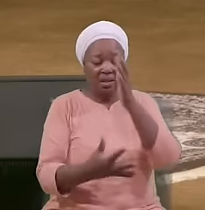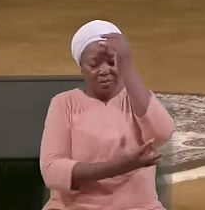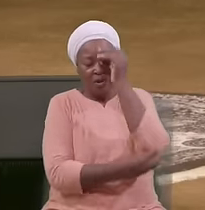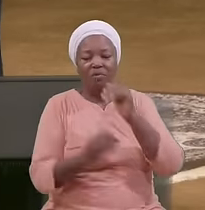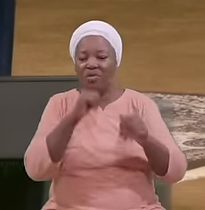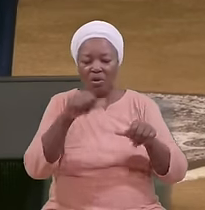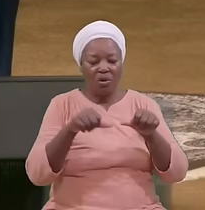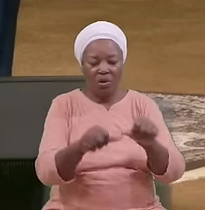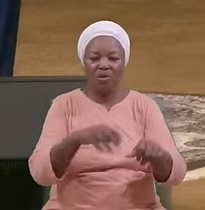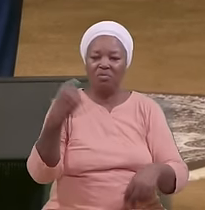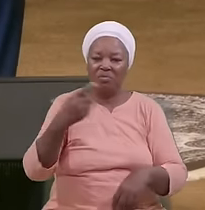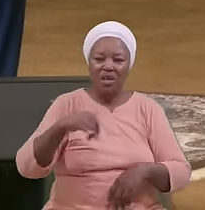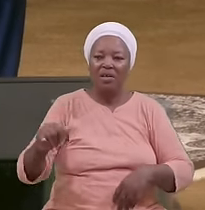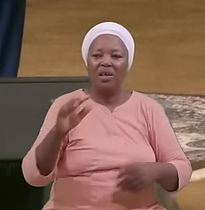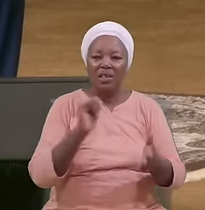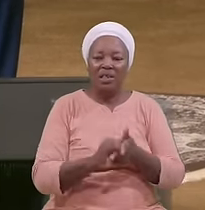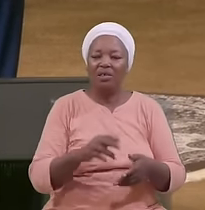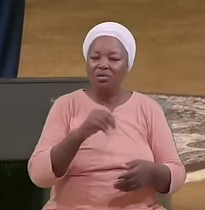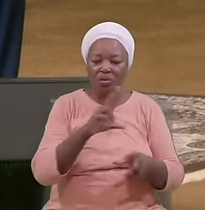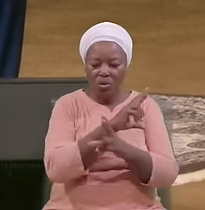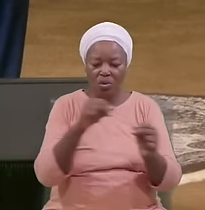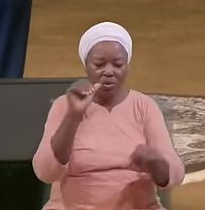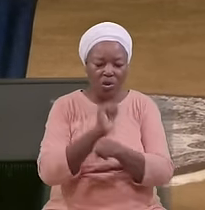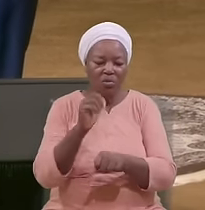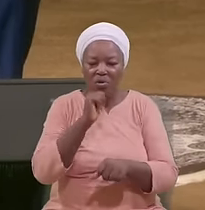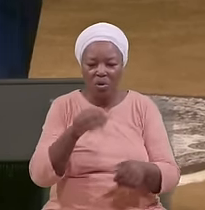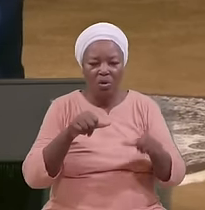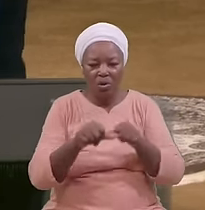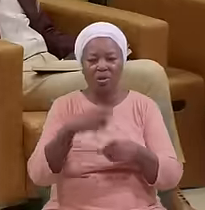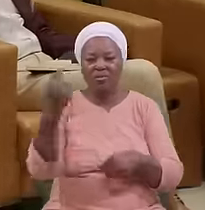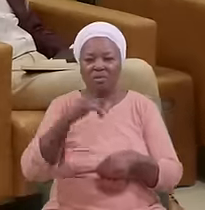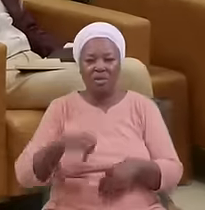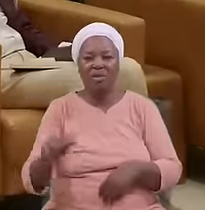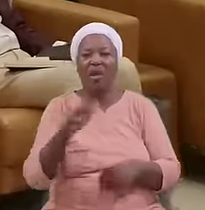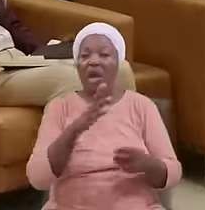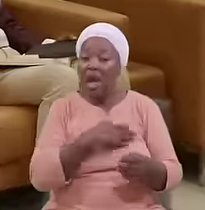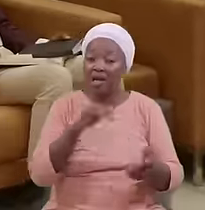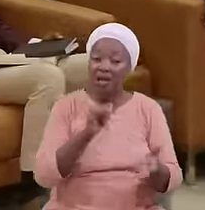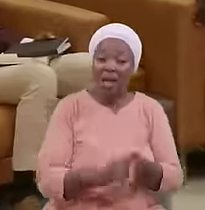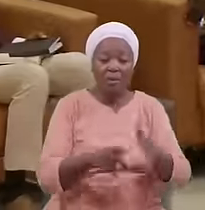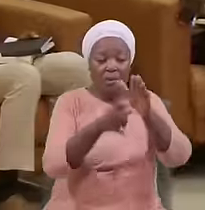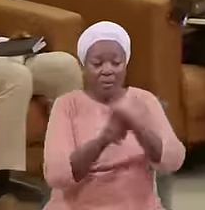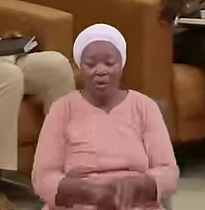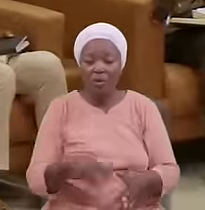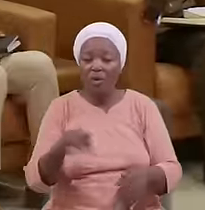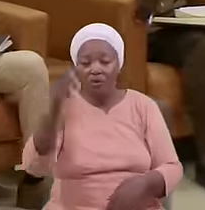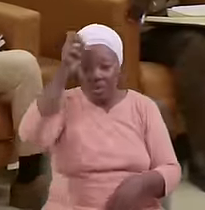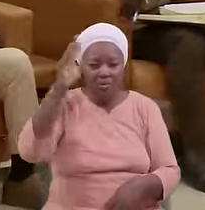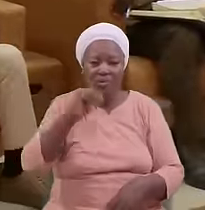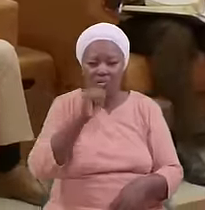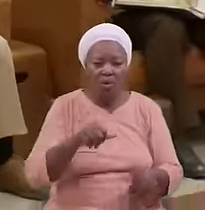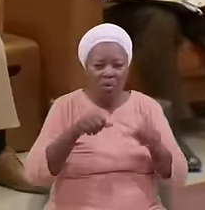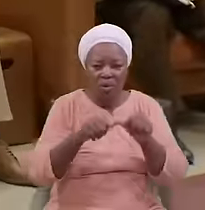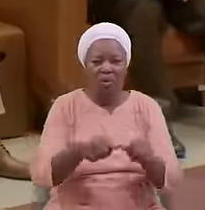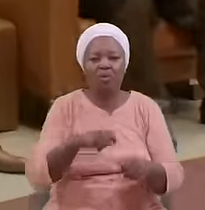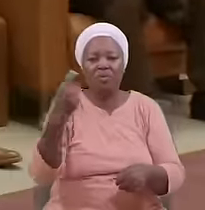continue forever. That unemployment will not continue forever. And that pressure of the devil will not